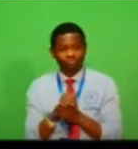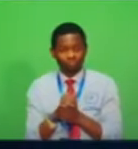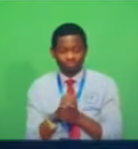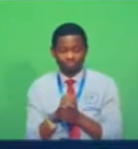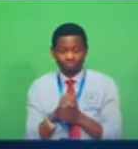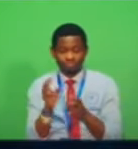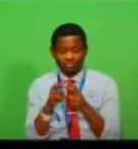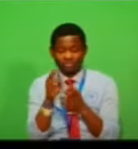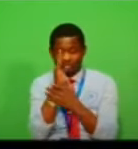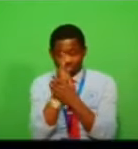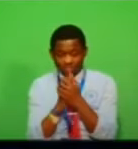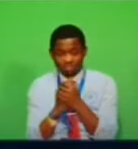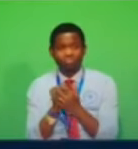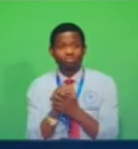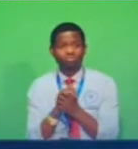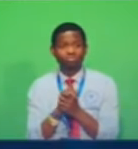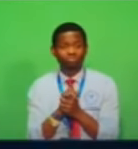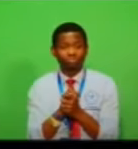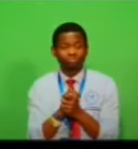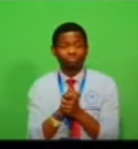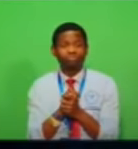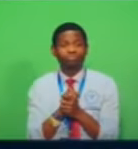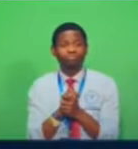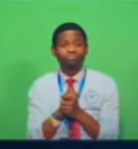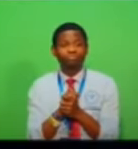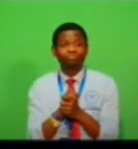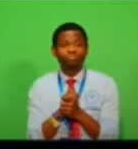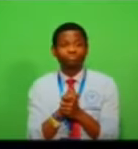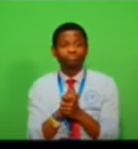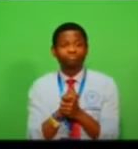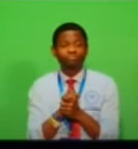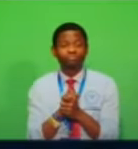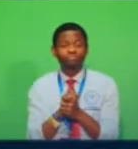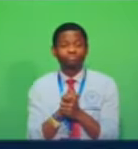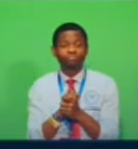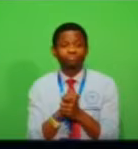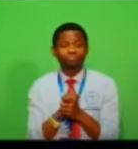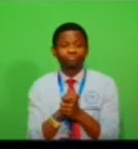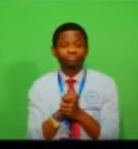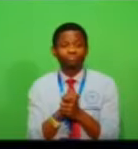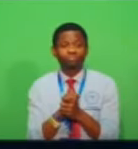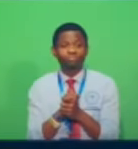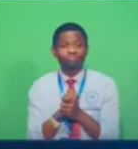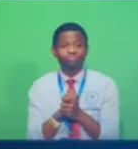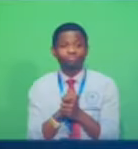received the highest order of honor by Her Majesty. She has an